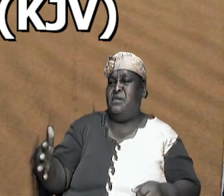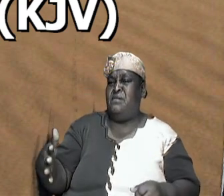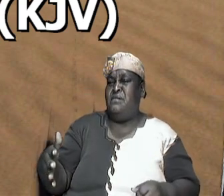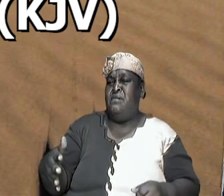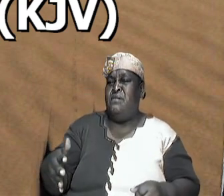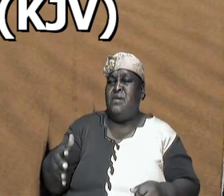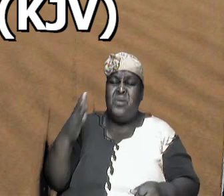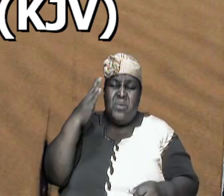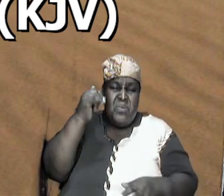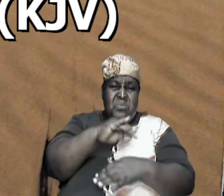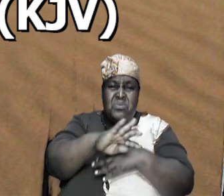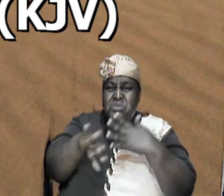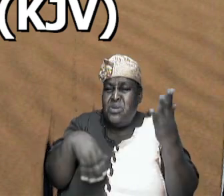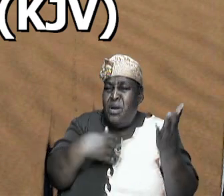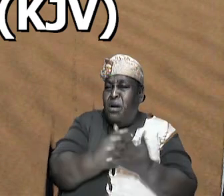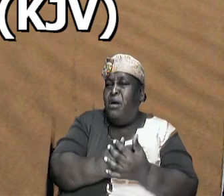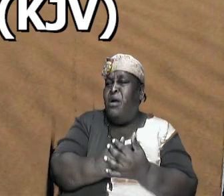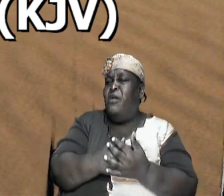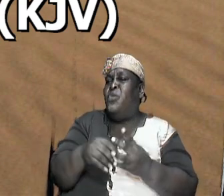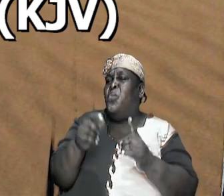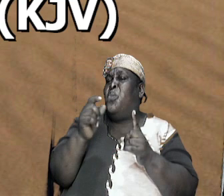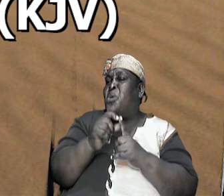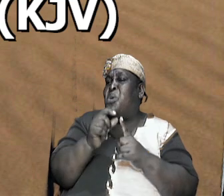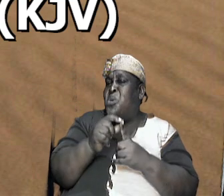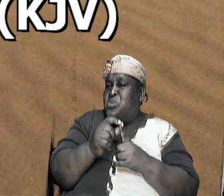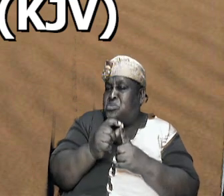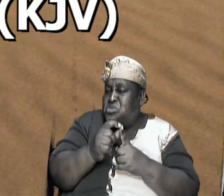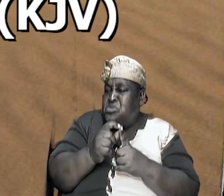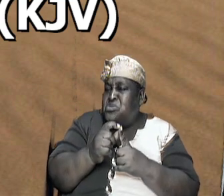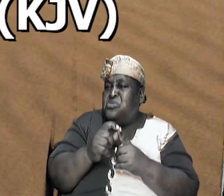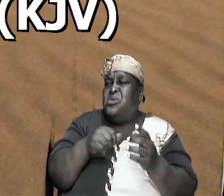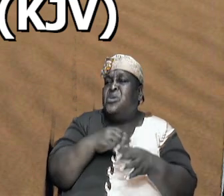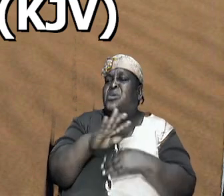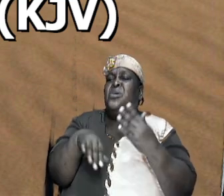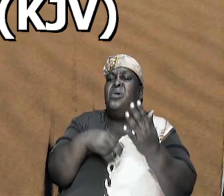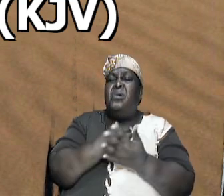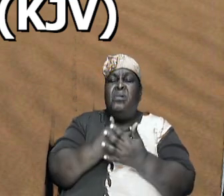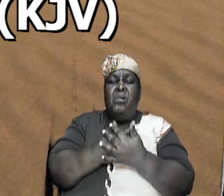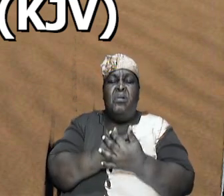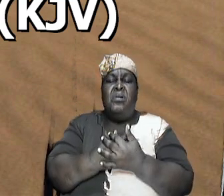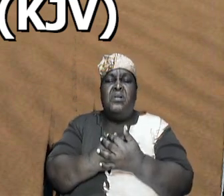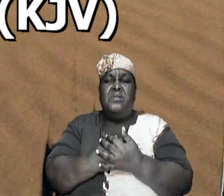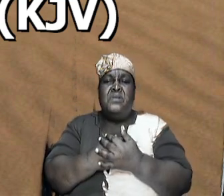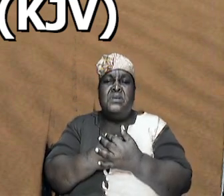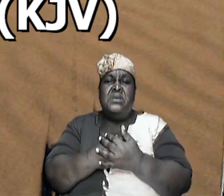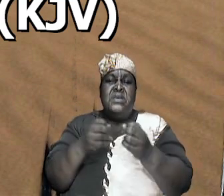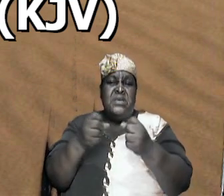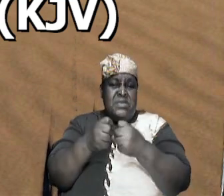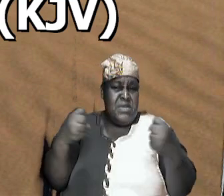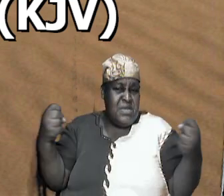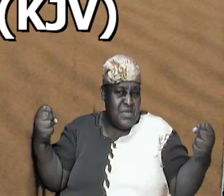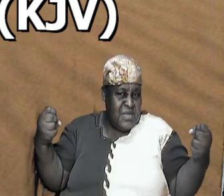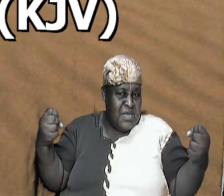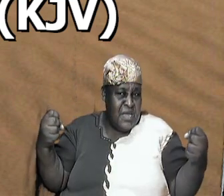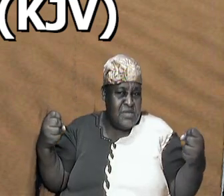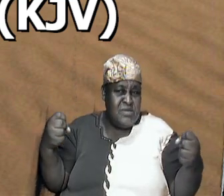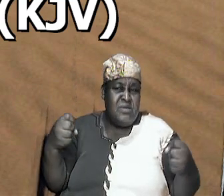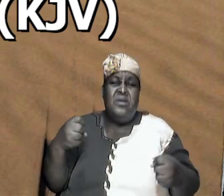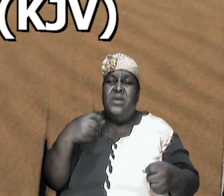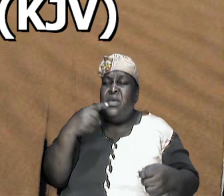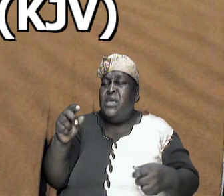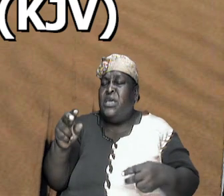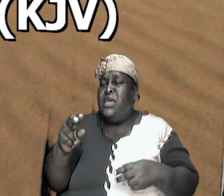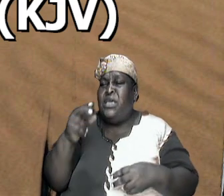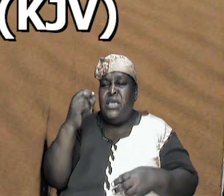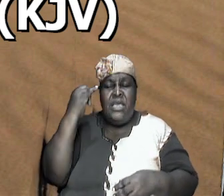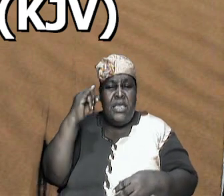the profound words, all the profound phrases that is out there. Even before they are used,